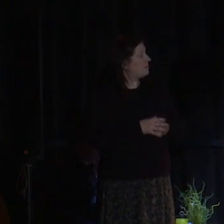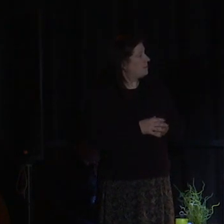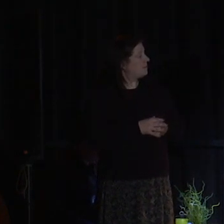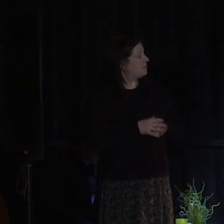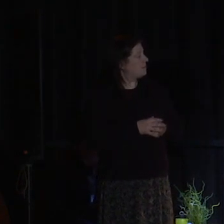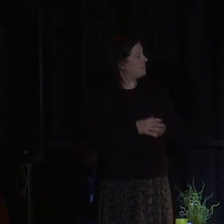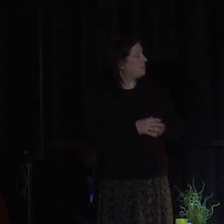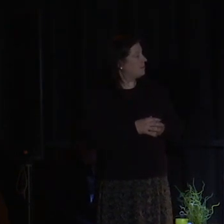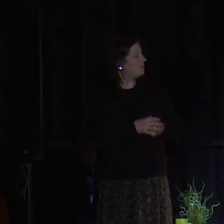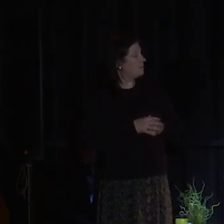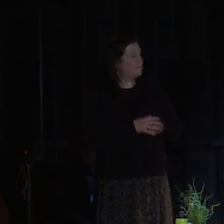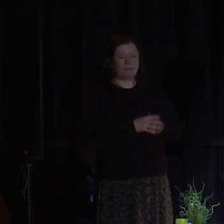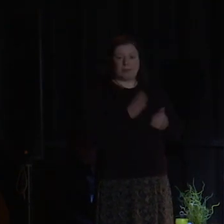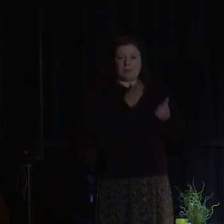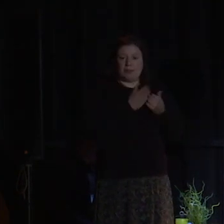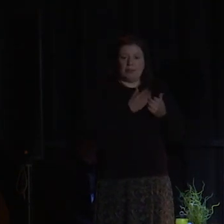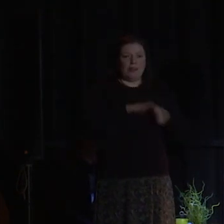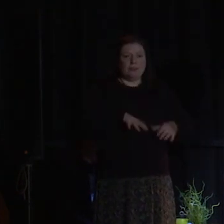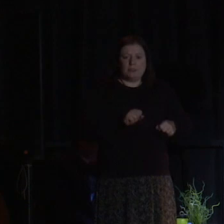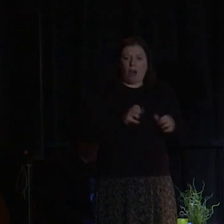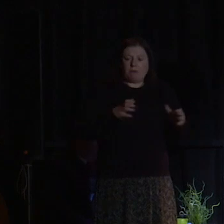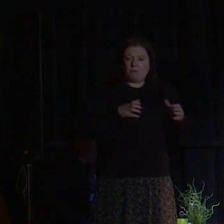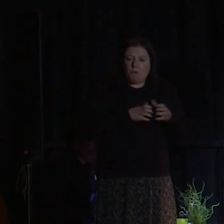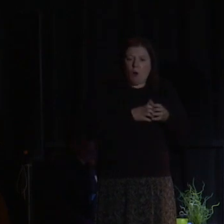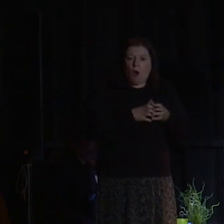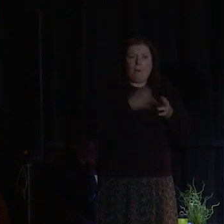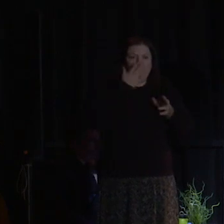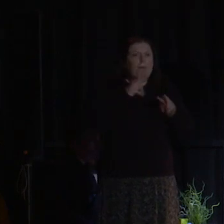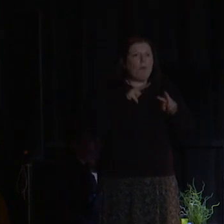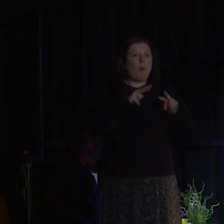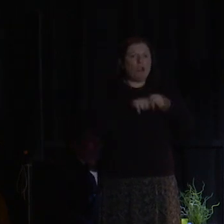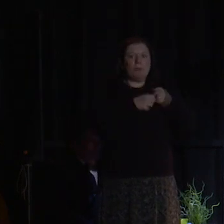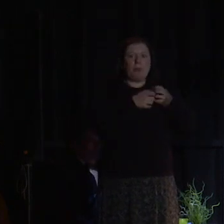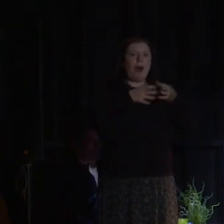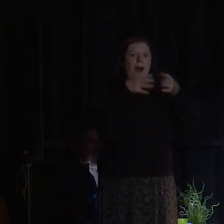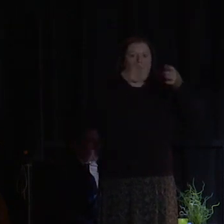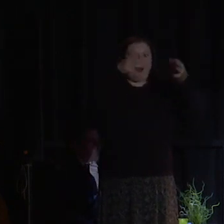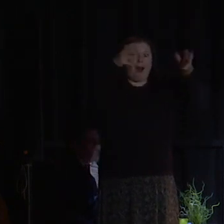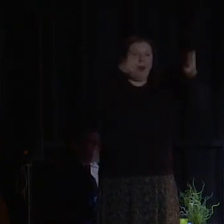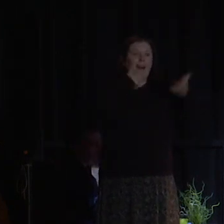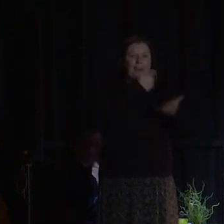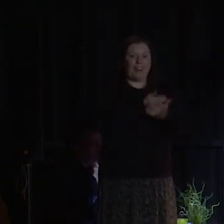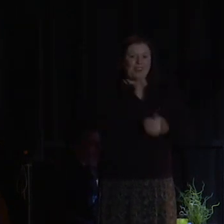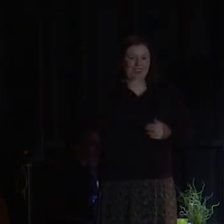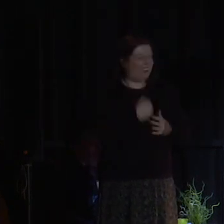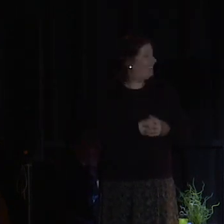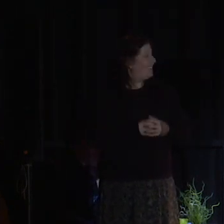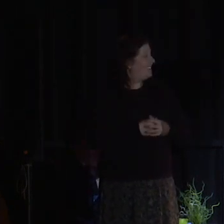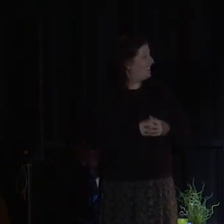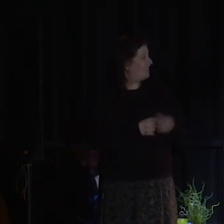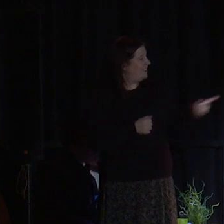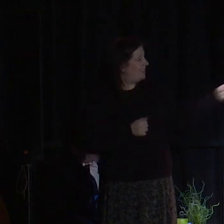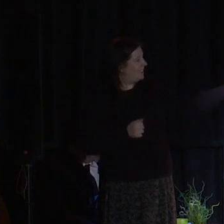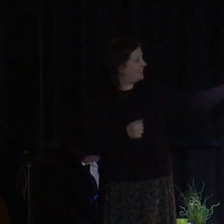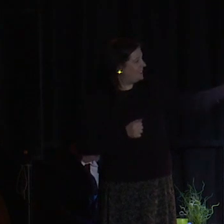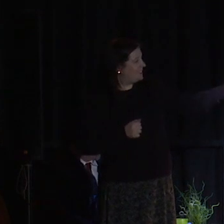and intriguing before evolving into a breathtaking large scale spectacle. So thank you very much. This is what a roller